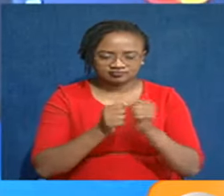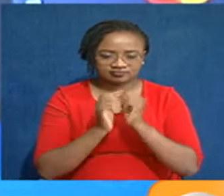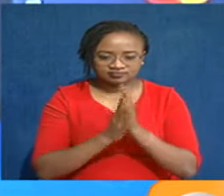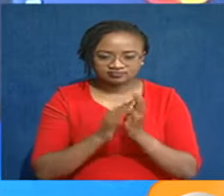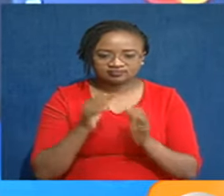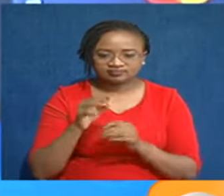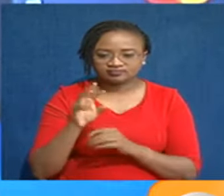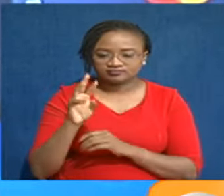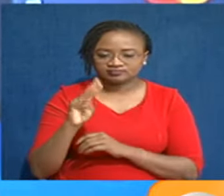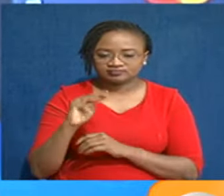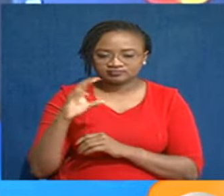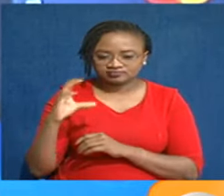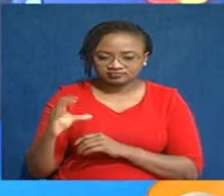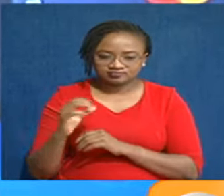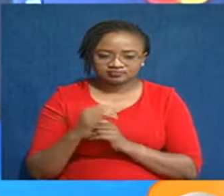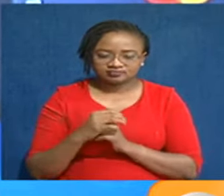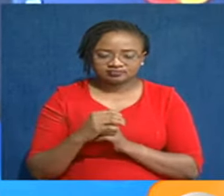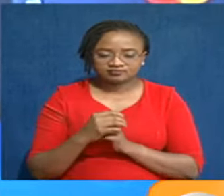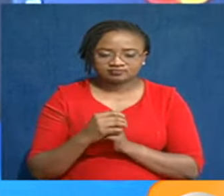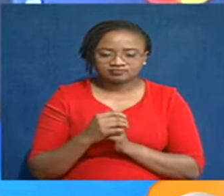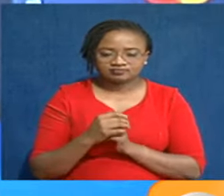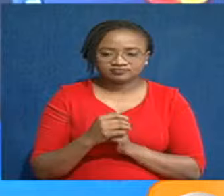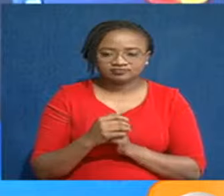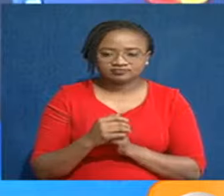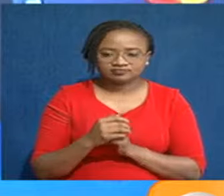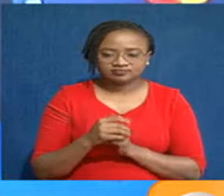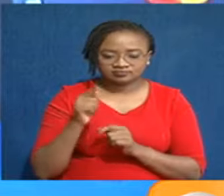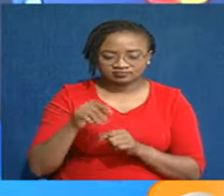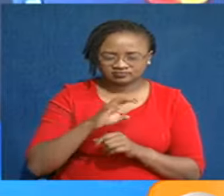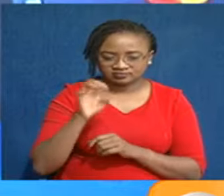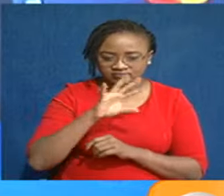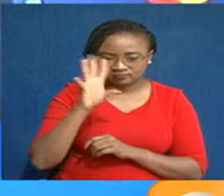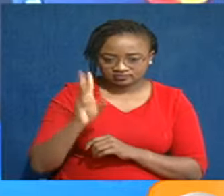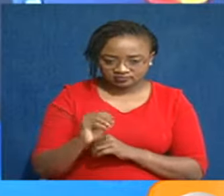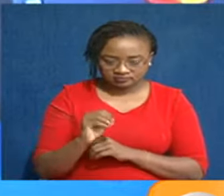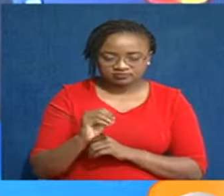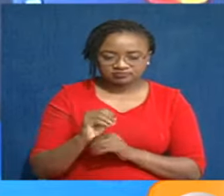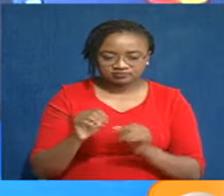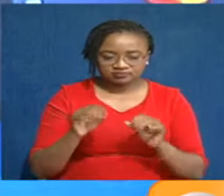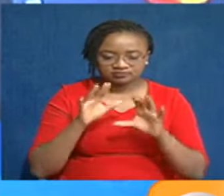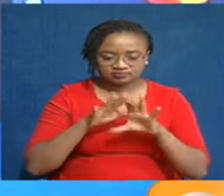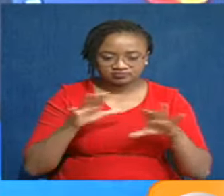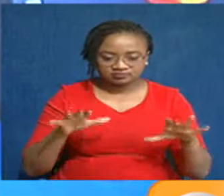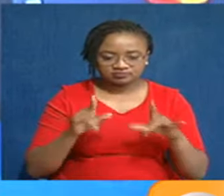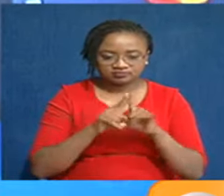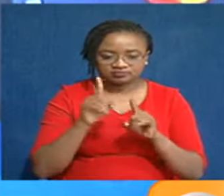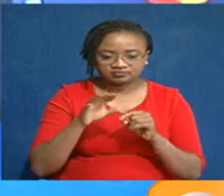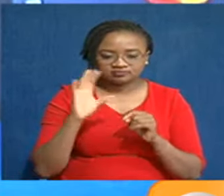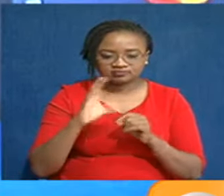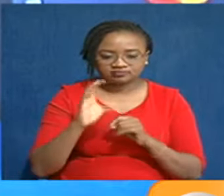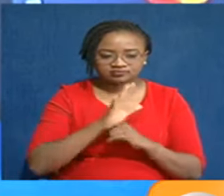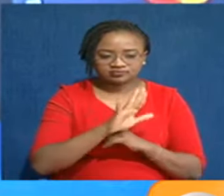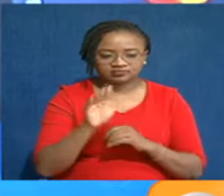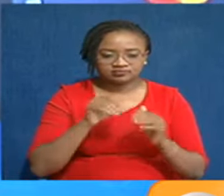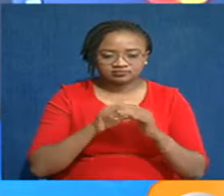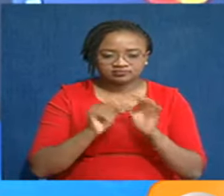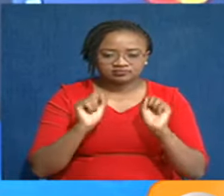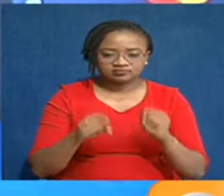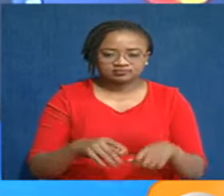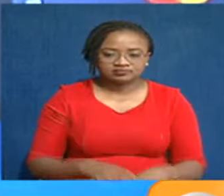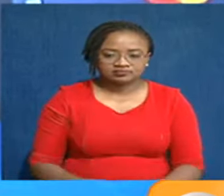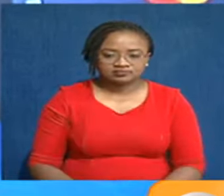metallic World Elite Mastercard in the East African market, aimed at the bank's affluent clients. Jimmy Mbogo has more.